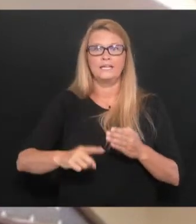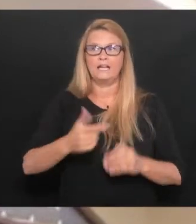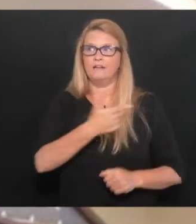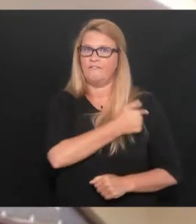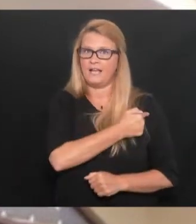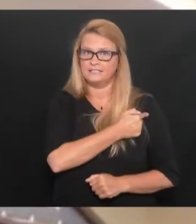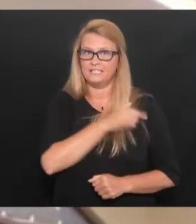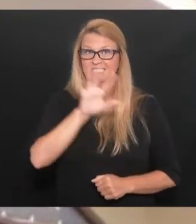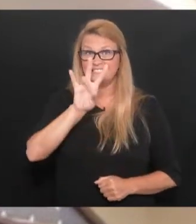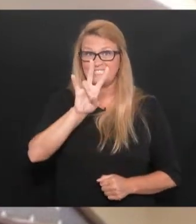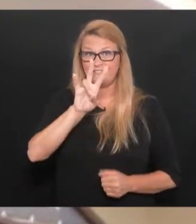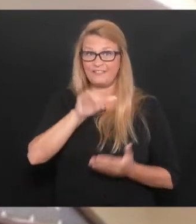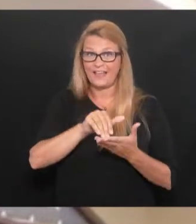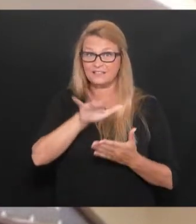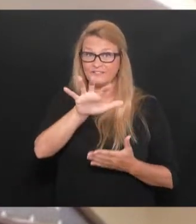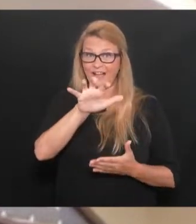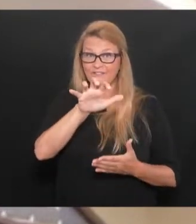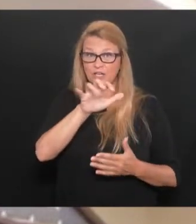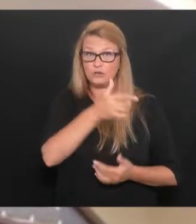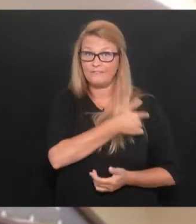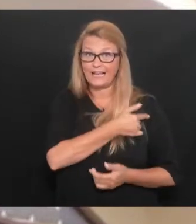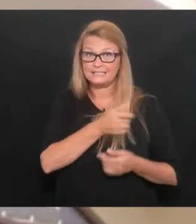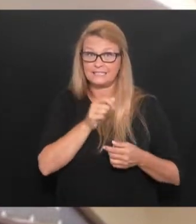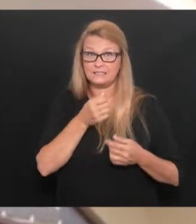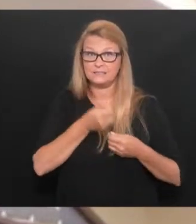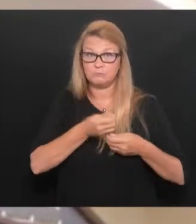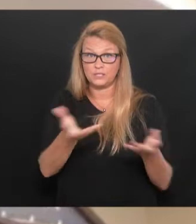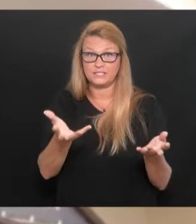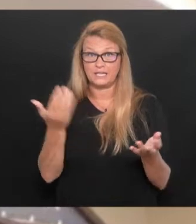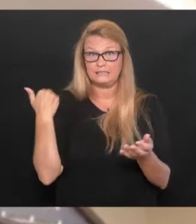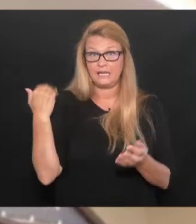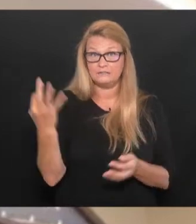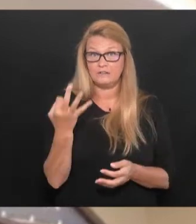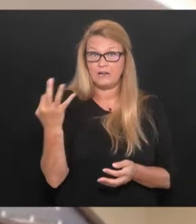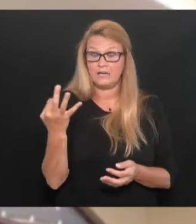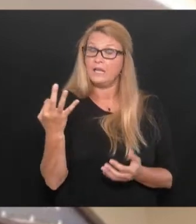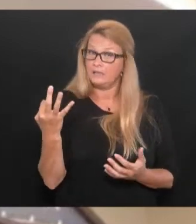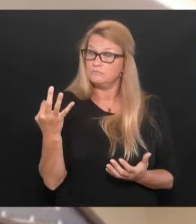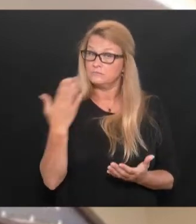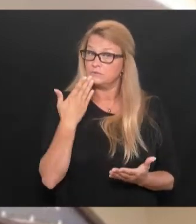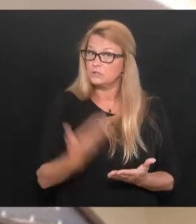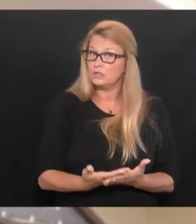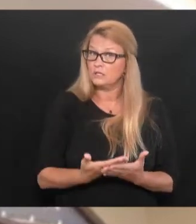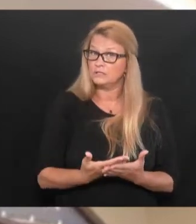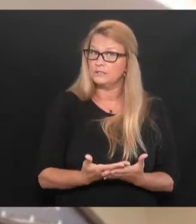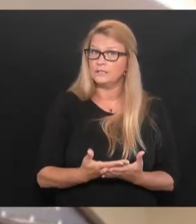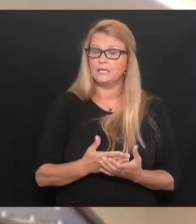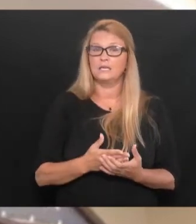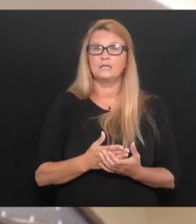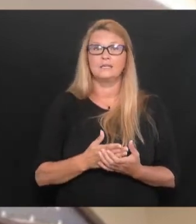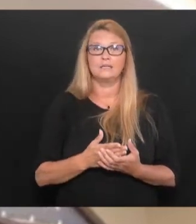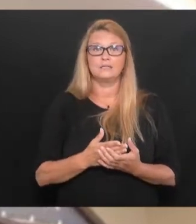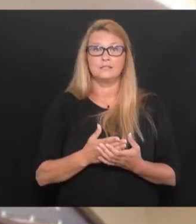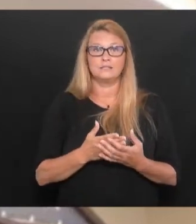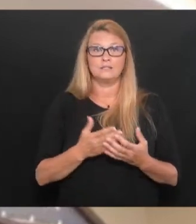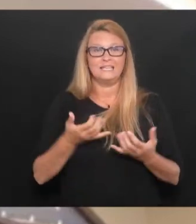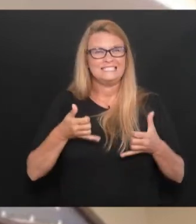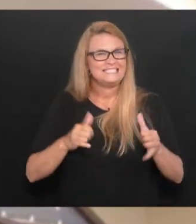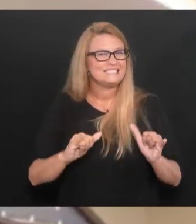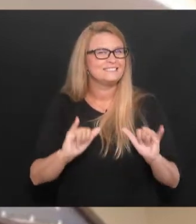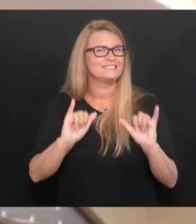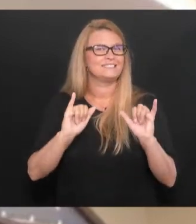vaccinations, 7,500 vaccines since Friday. But as the governor pointed out,